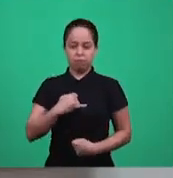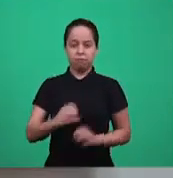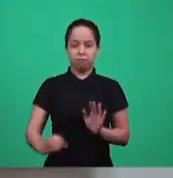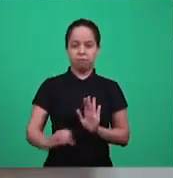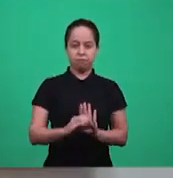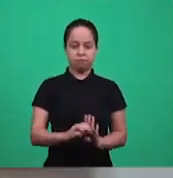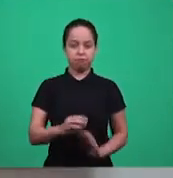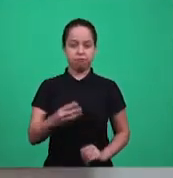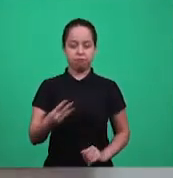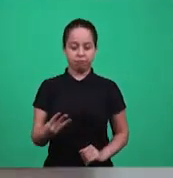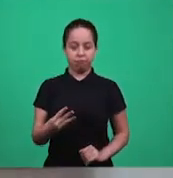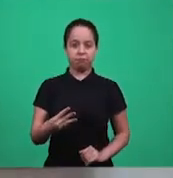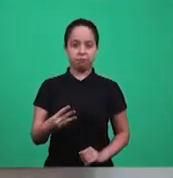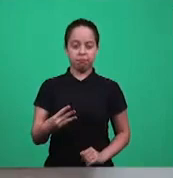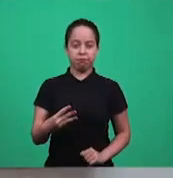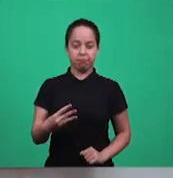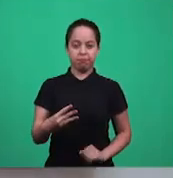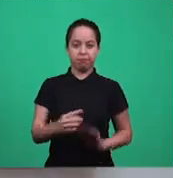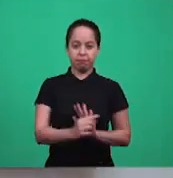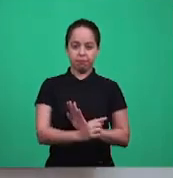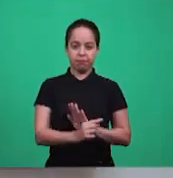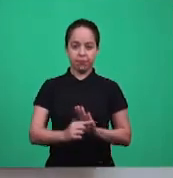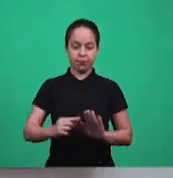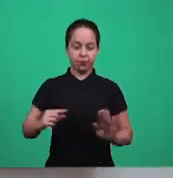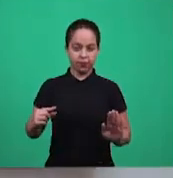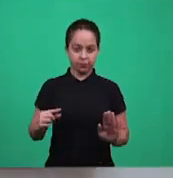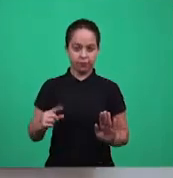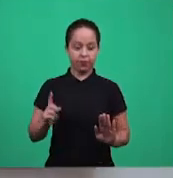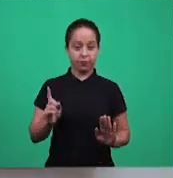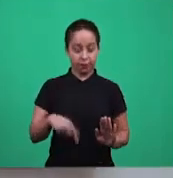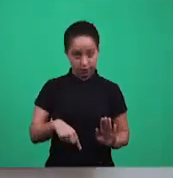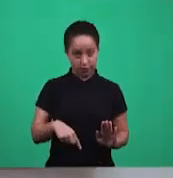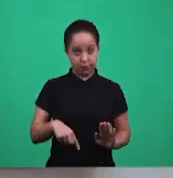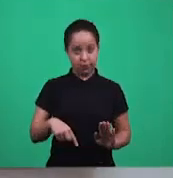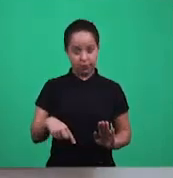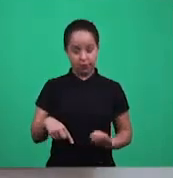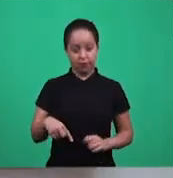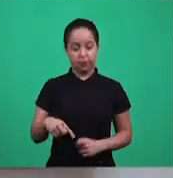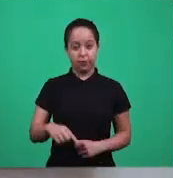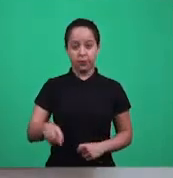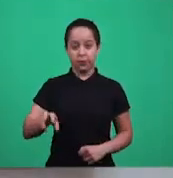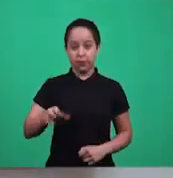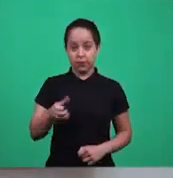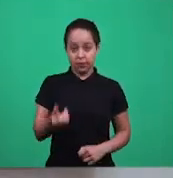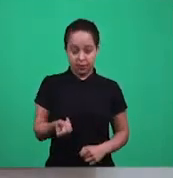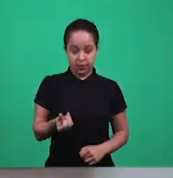of John, chapter 3, verse